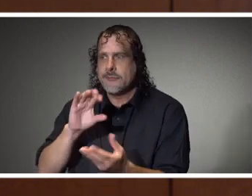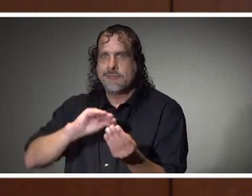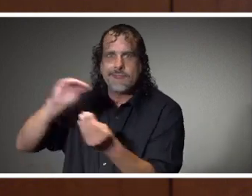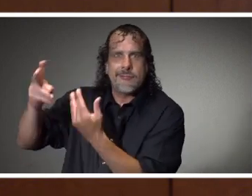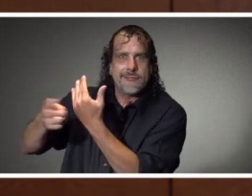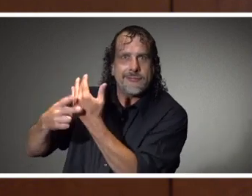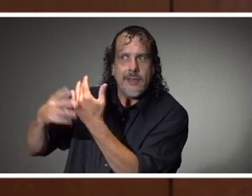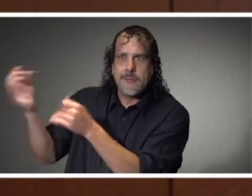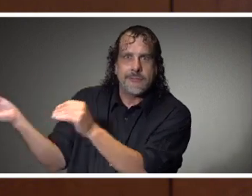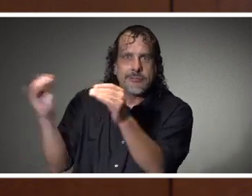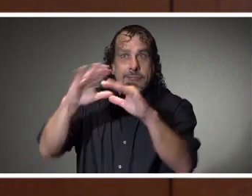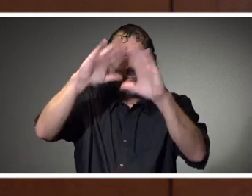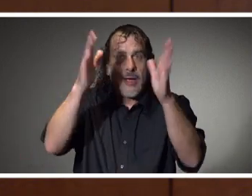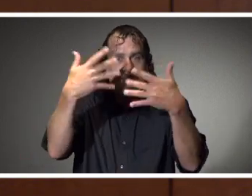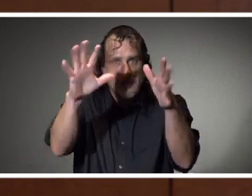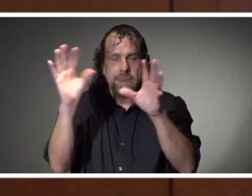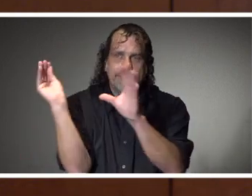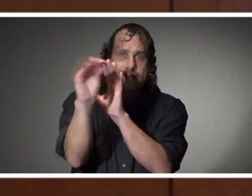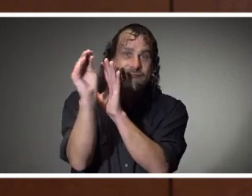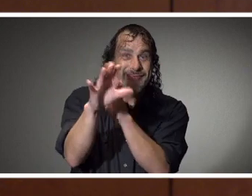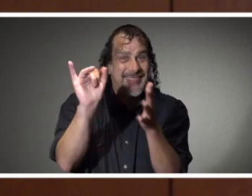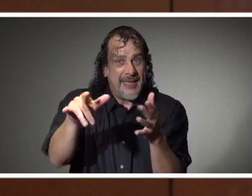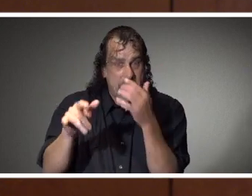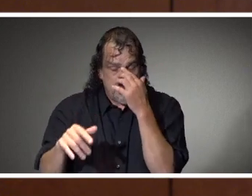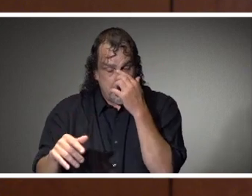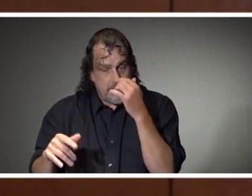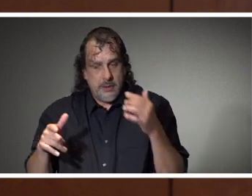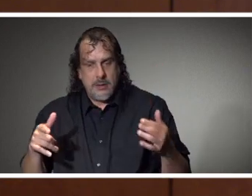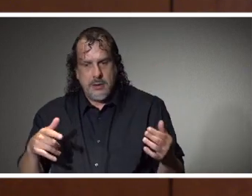and transportation and some other needs, we've put out almost